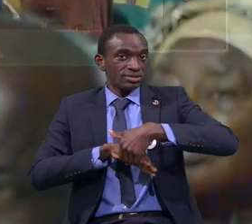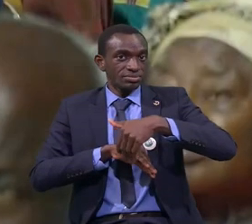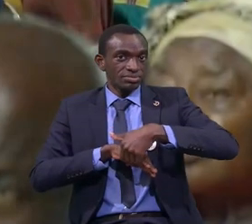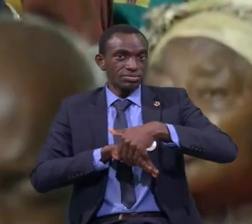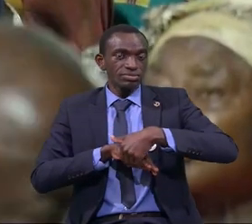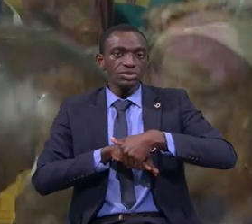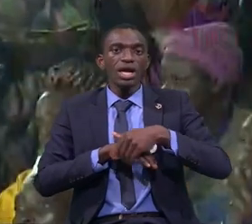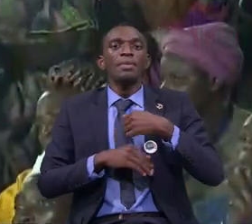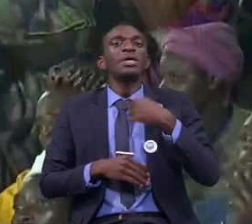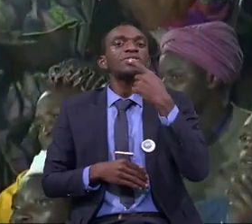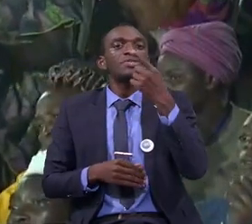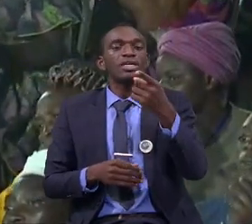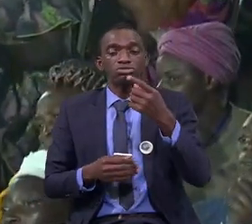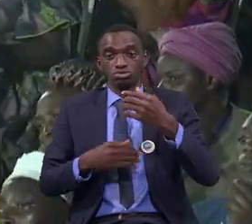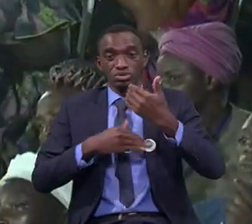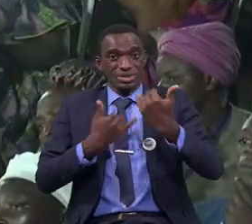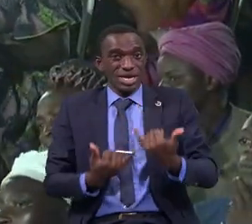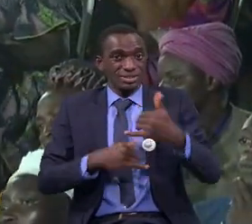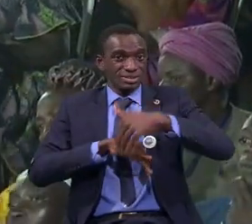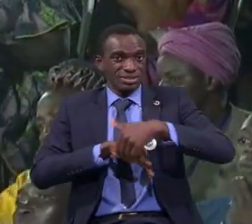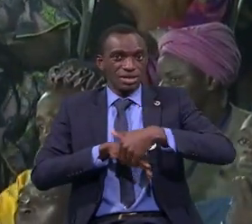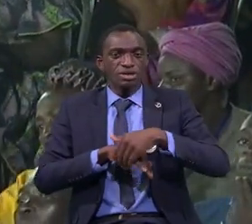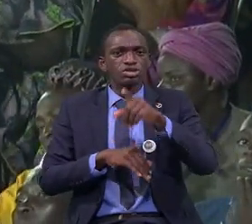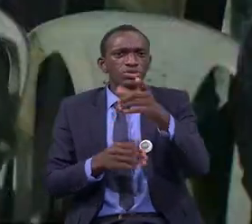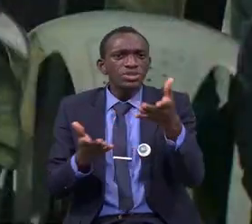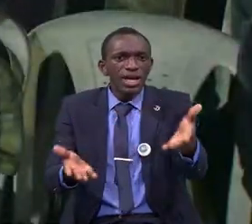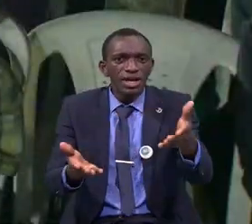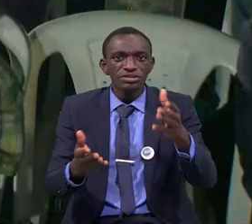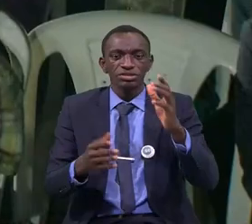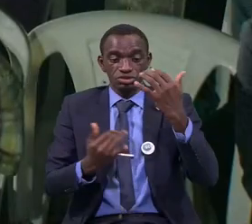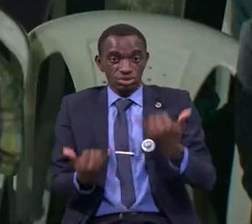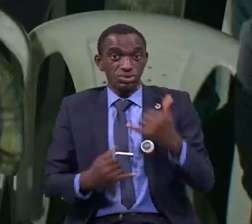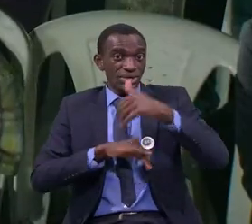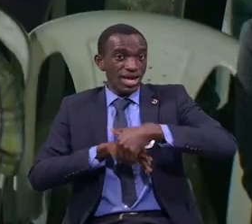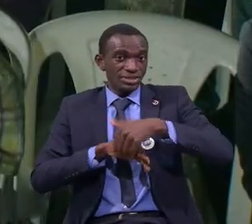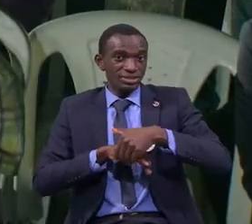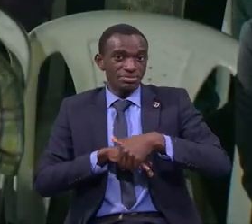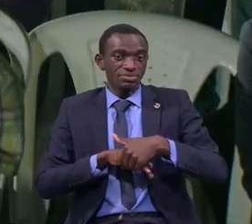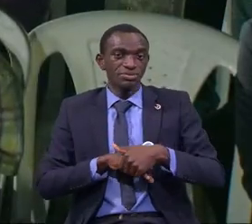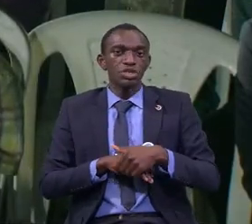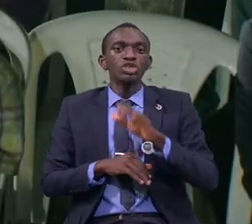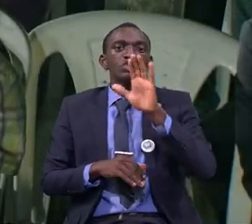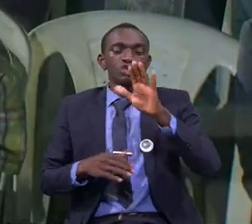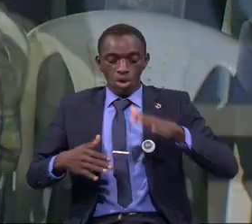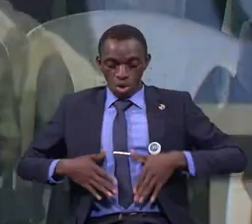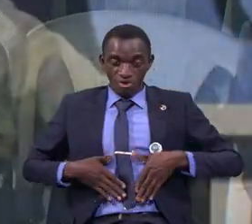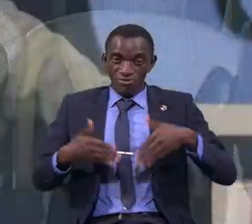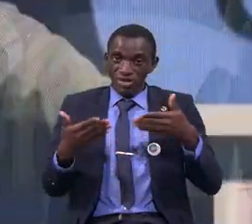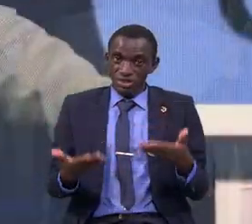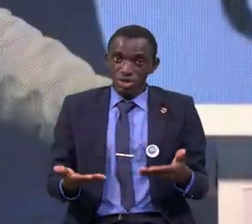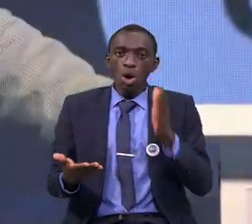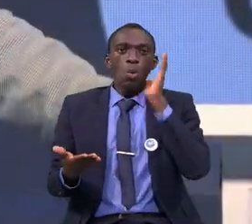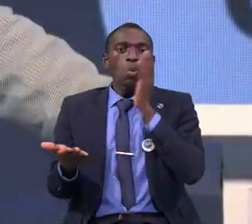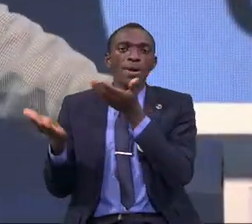Tonight. I said tonight. Are you there? I said tonight. Your confession will